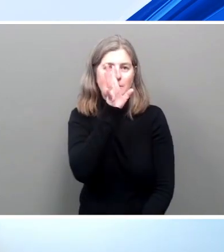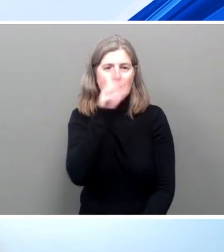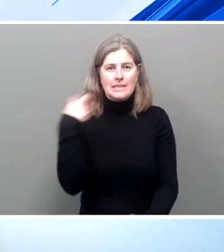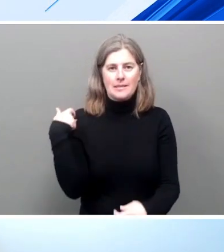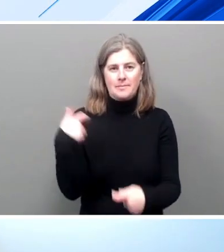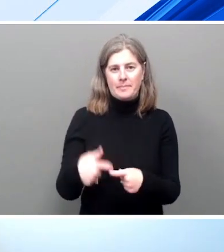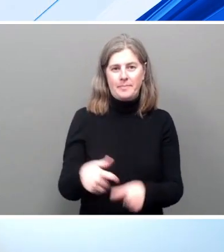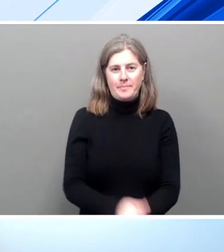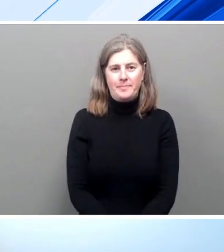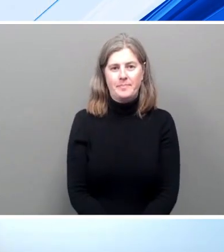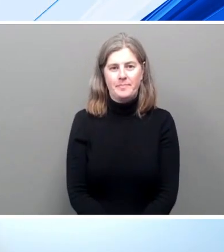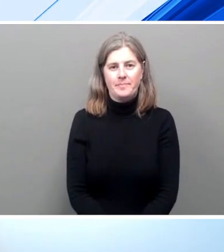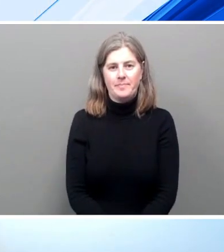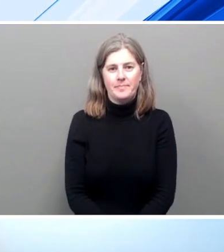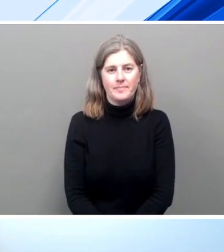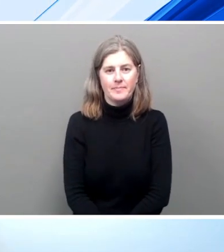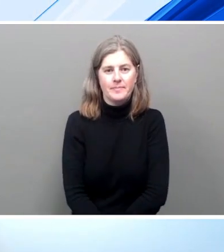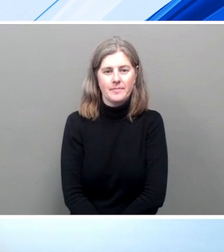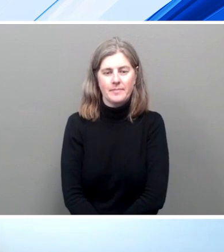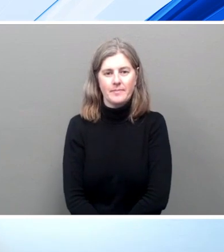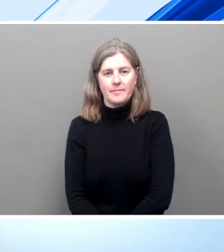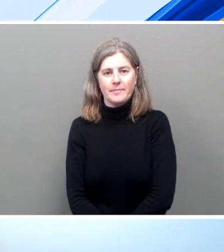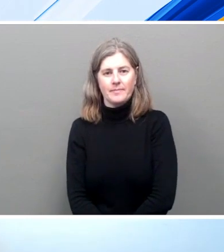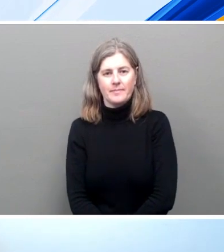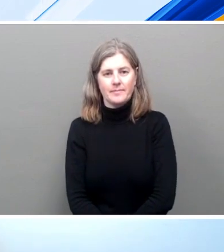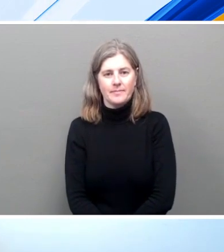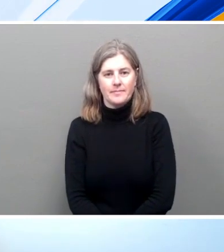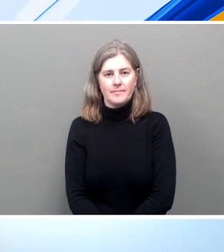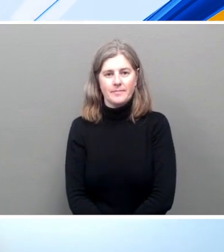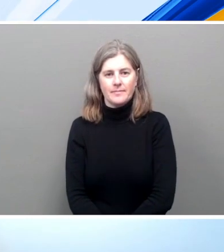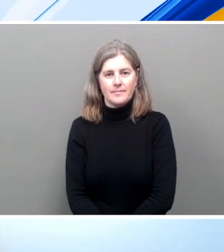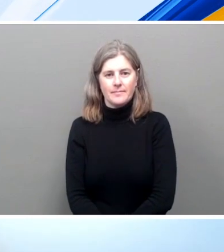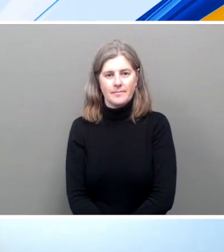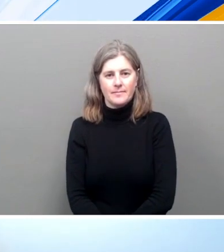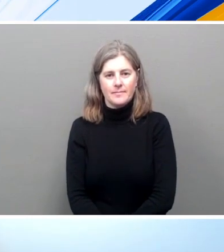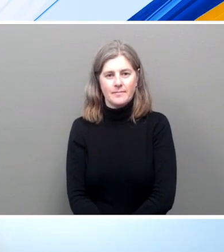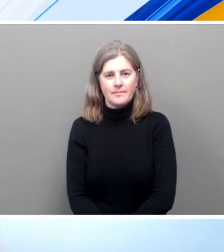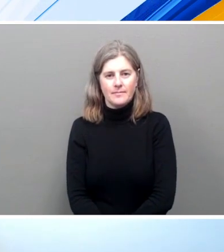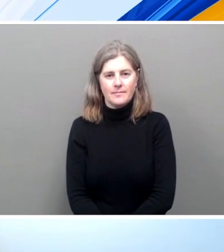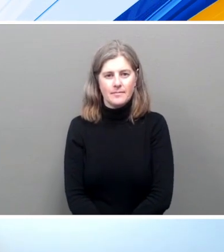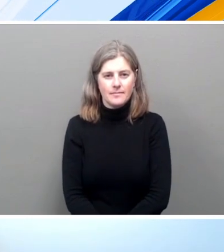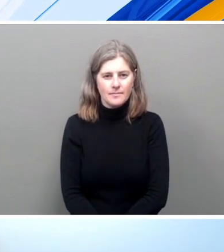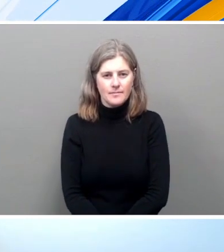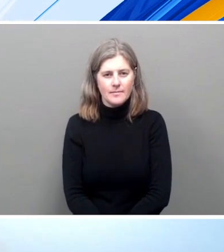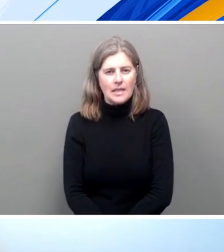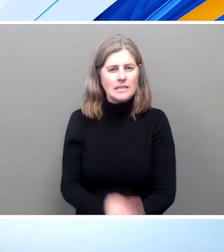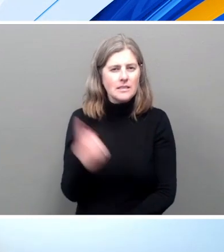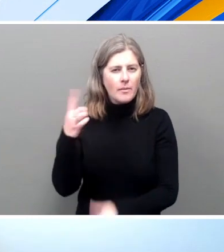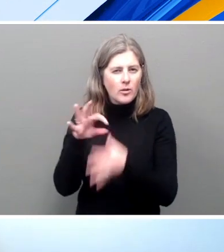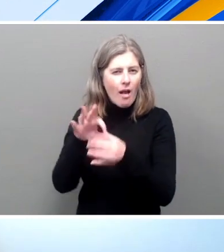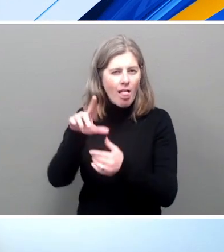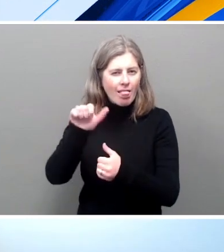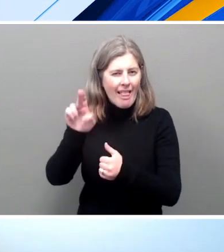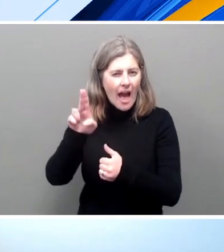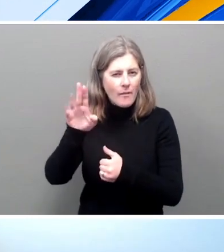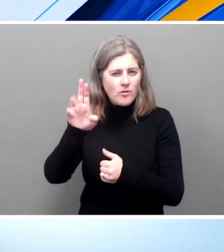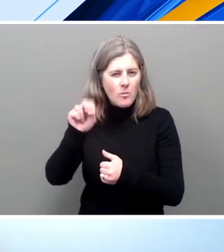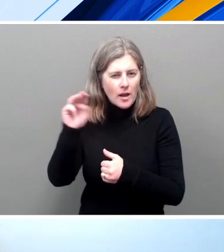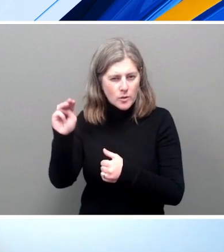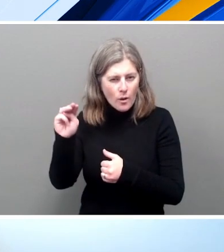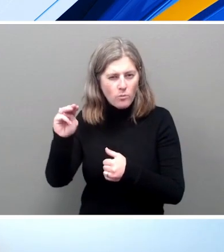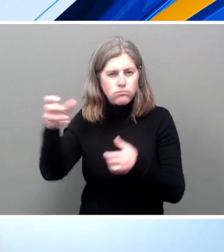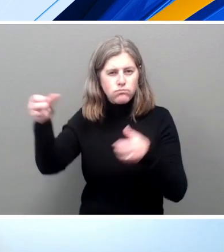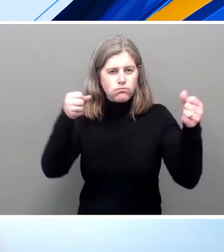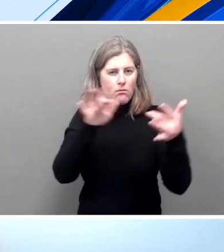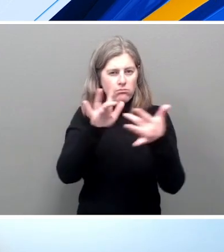fue detectado por el laboratorio de Universidad de Nuevo México. Entonces hay varios laboratorios en